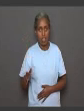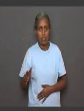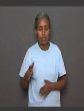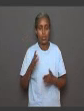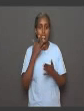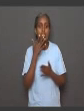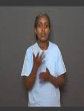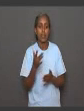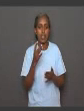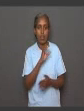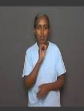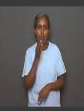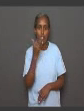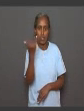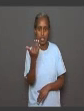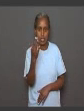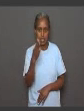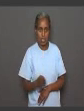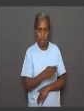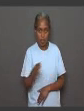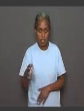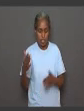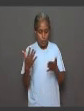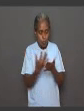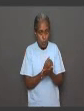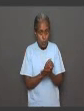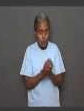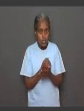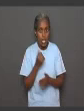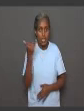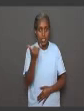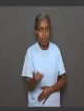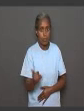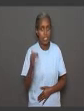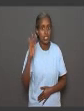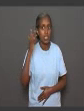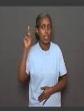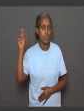the graph to produce an image like this?